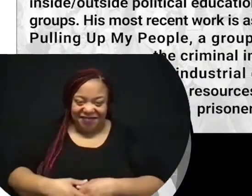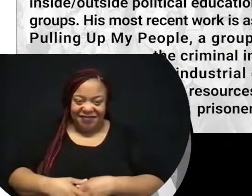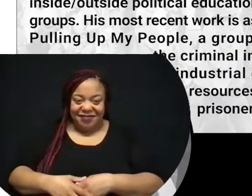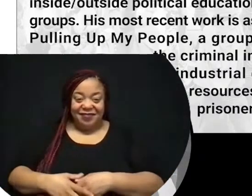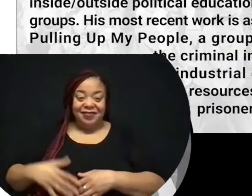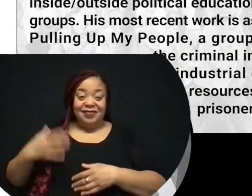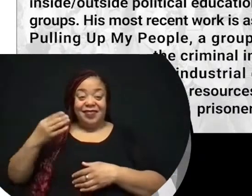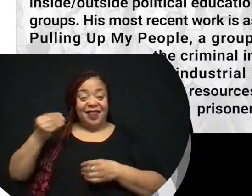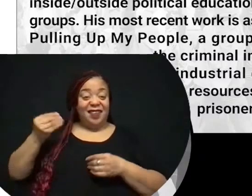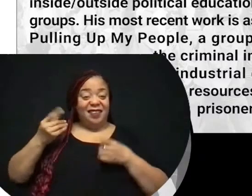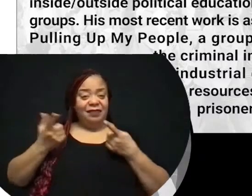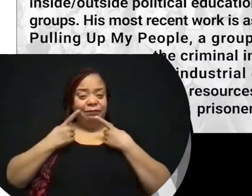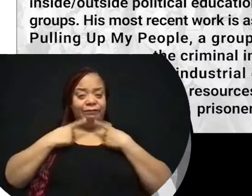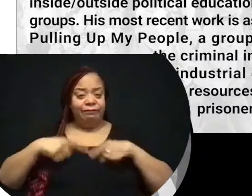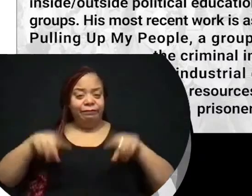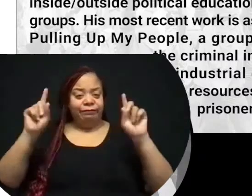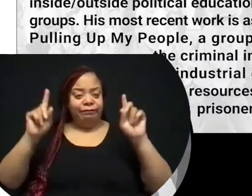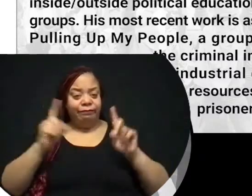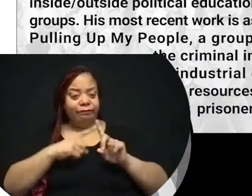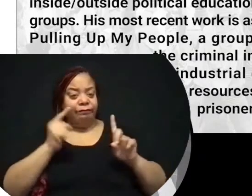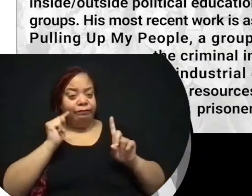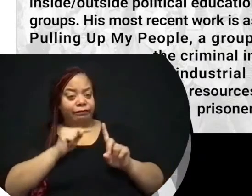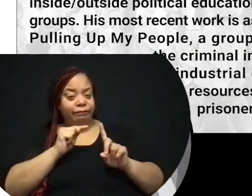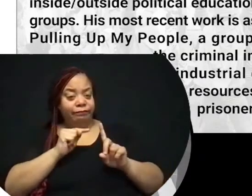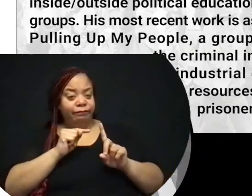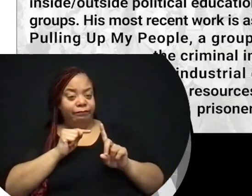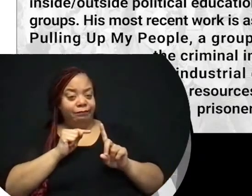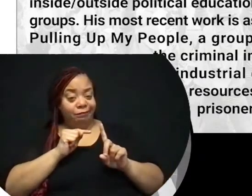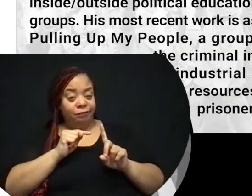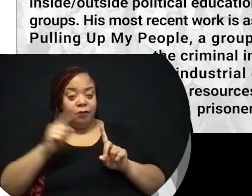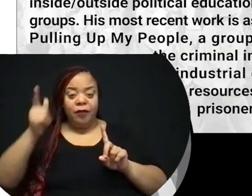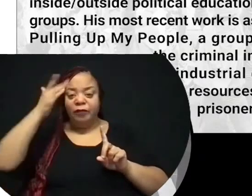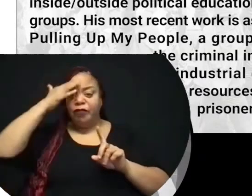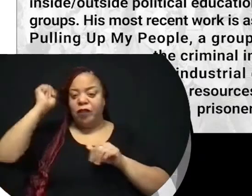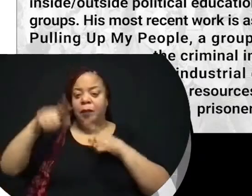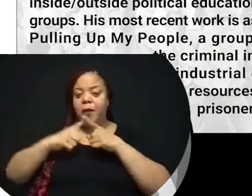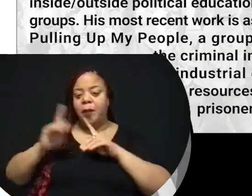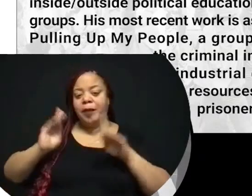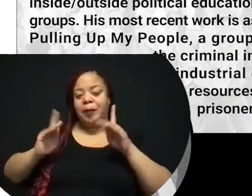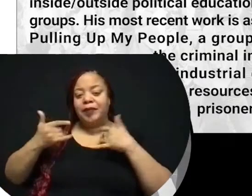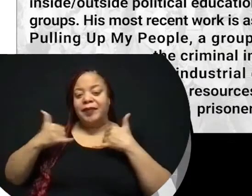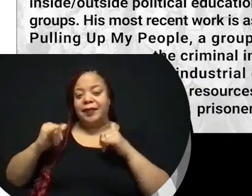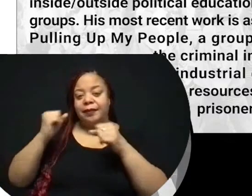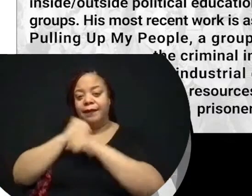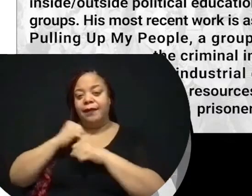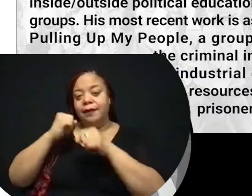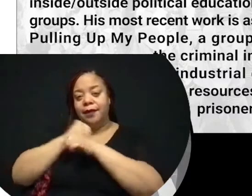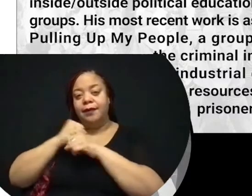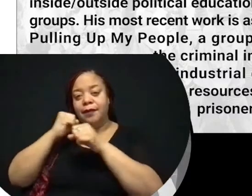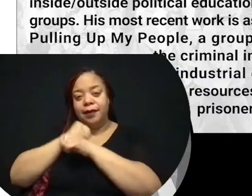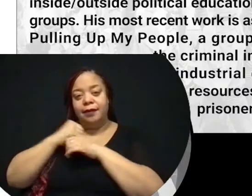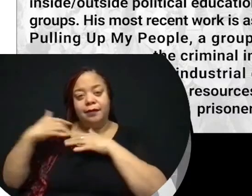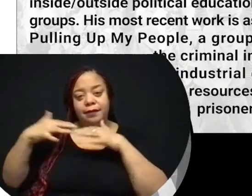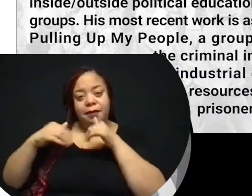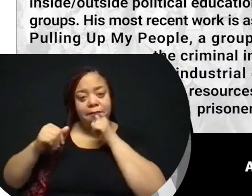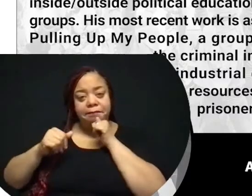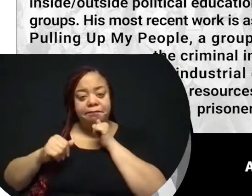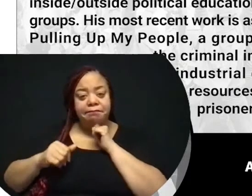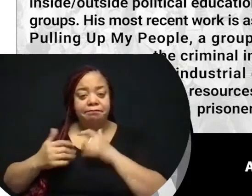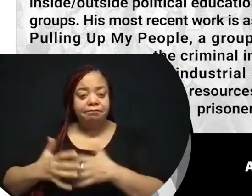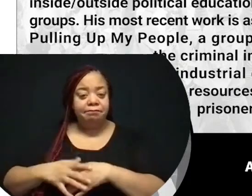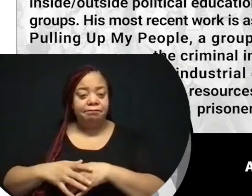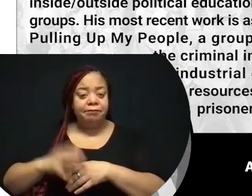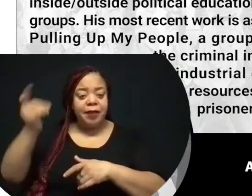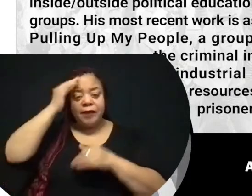about the people lower on the hierarchy than them. And that's the issue that abolition questions. Are